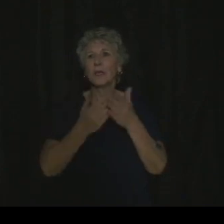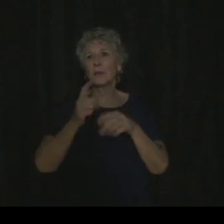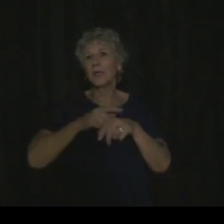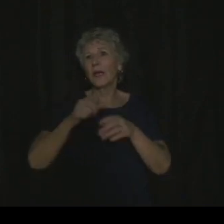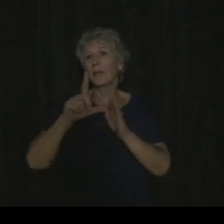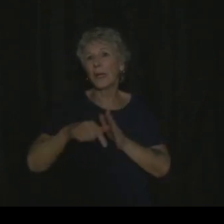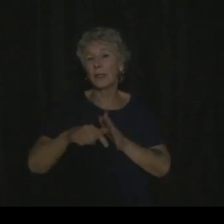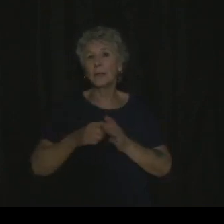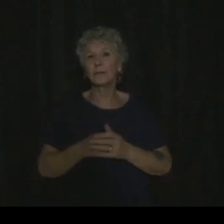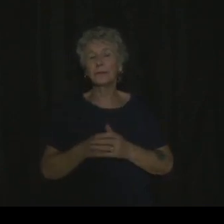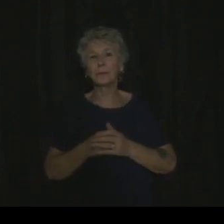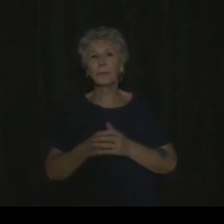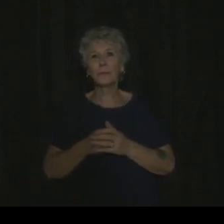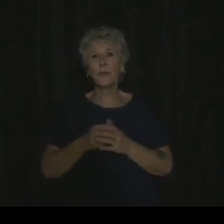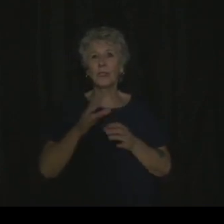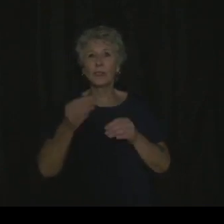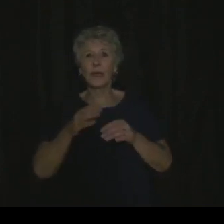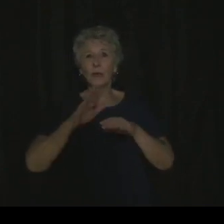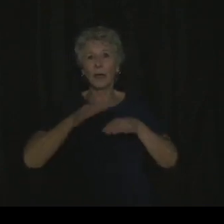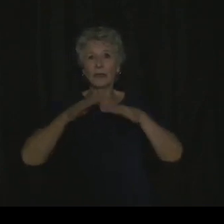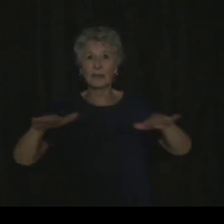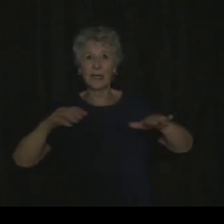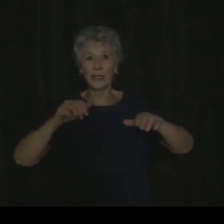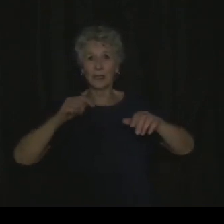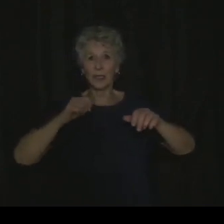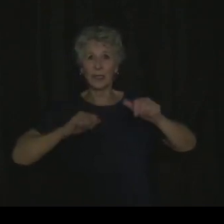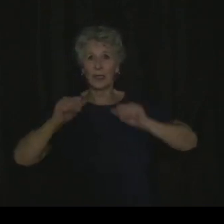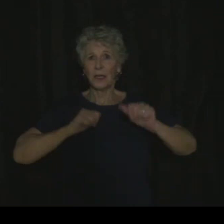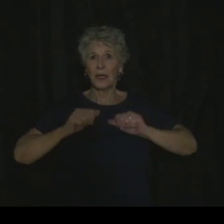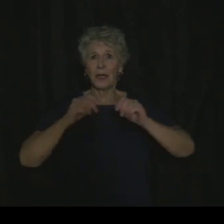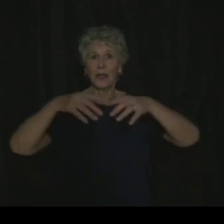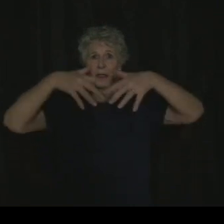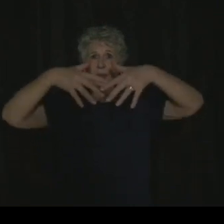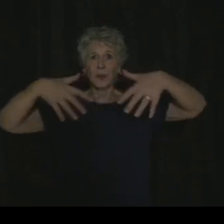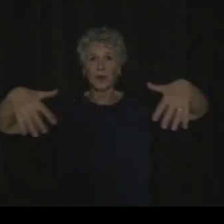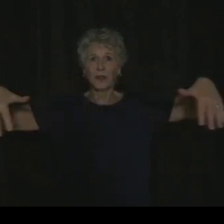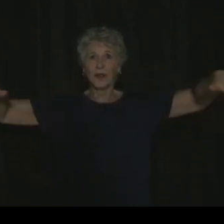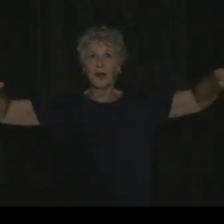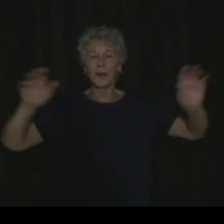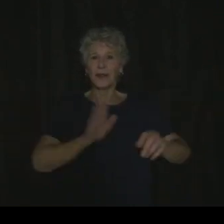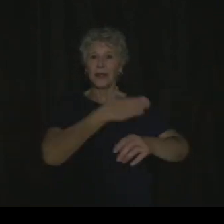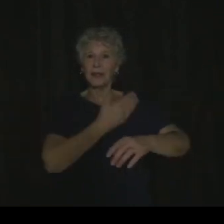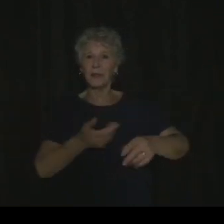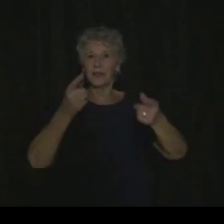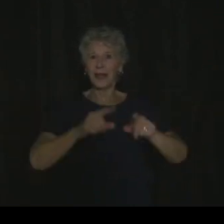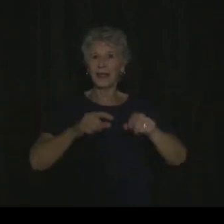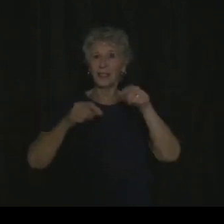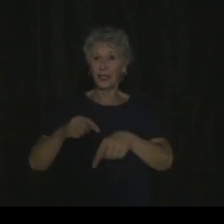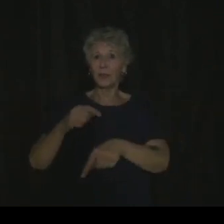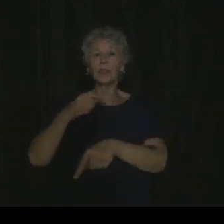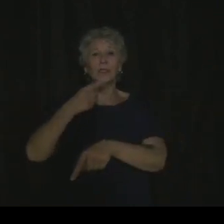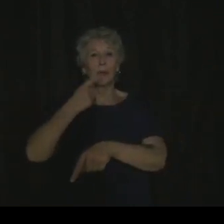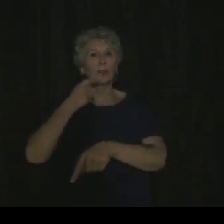was going out on stage, and the curtain opened, and the music prelude happened in which she was supposed to say